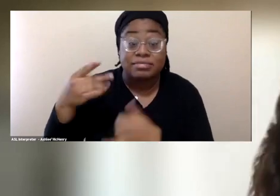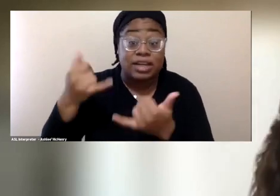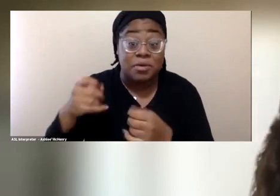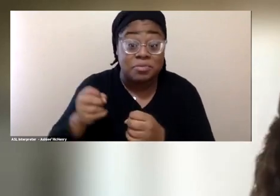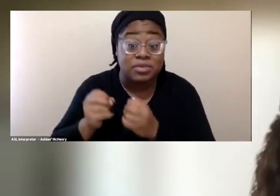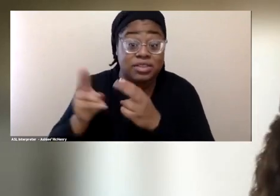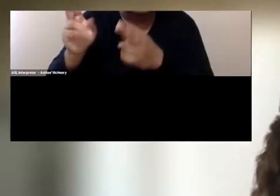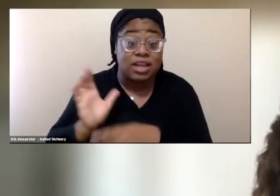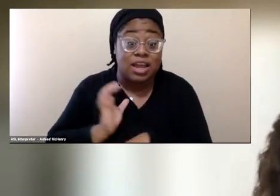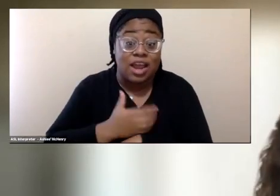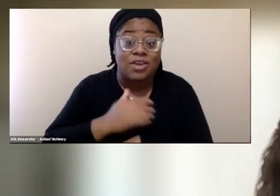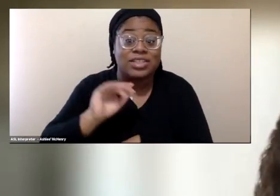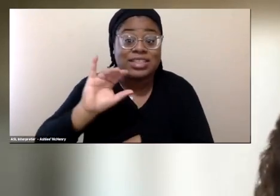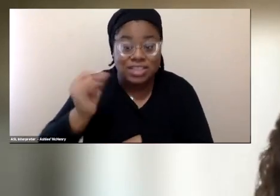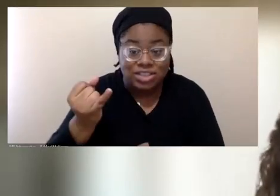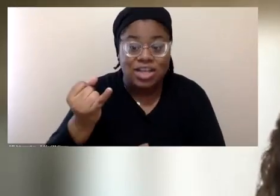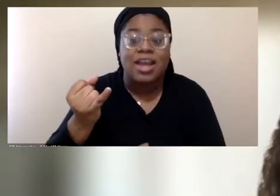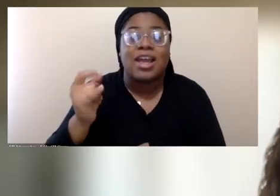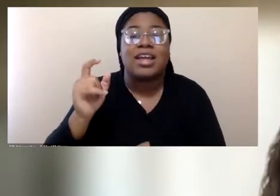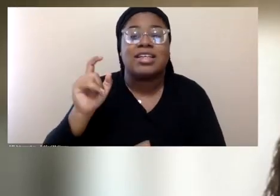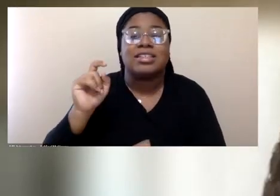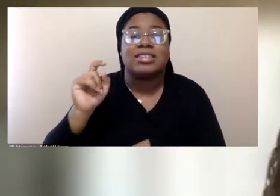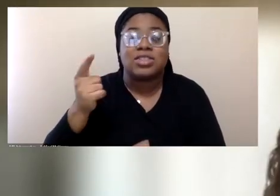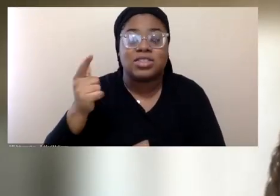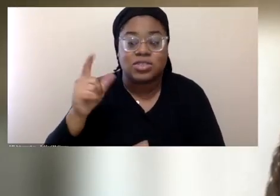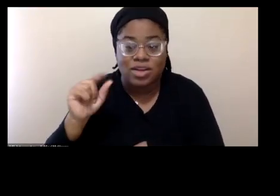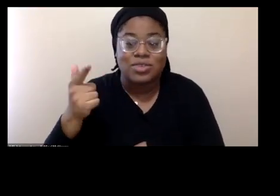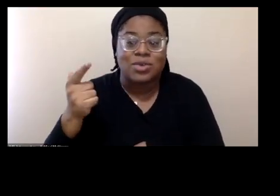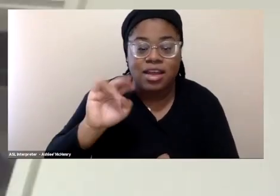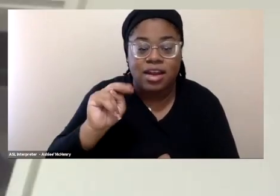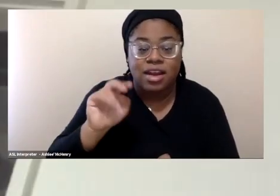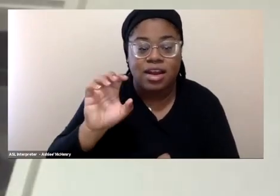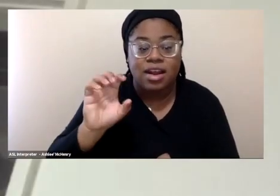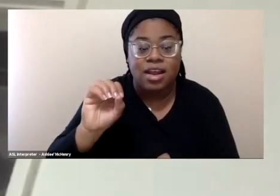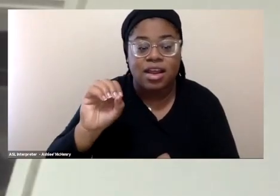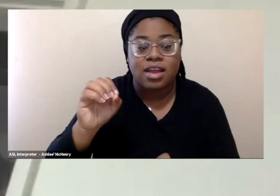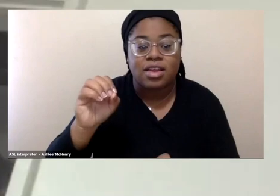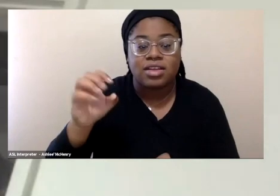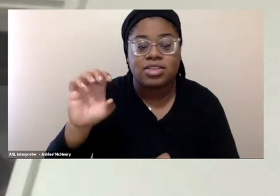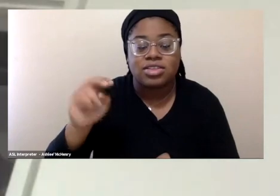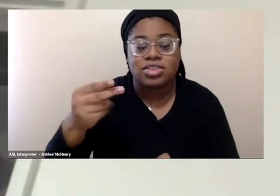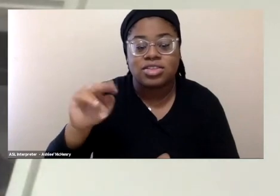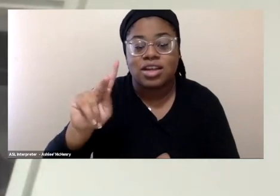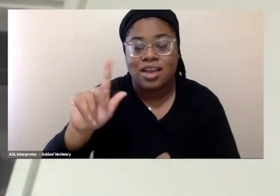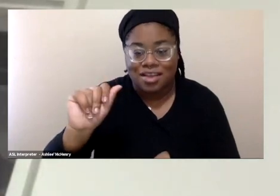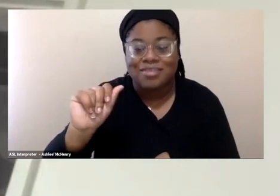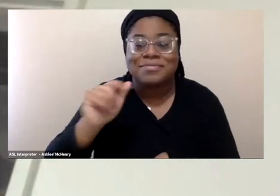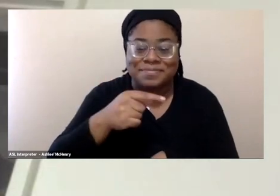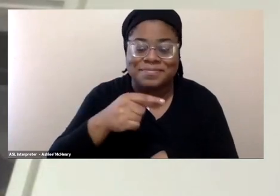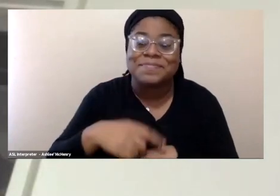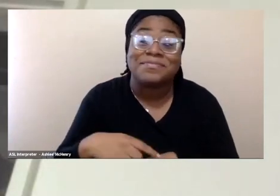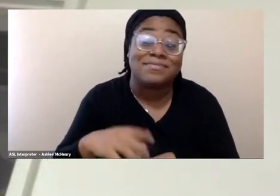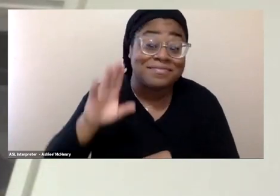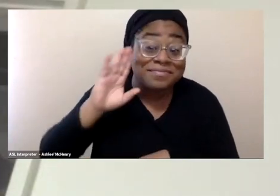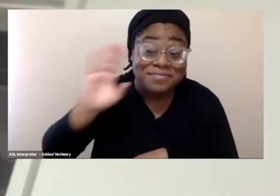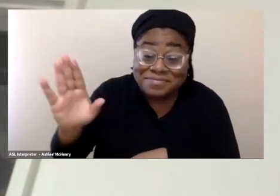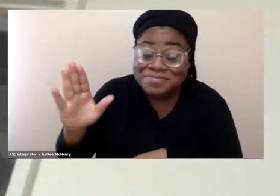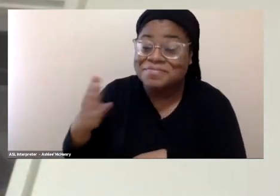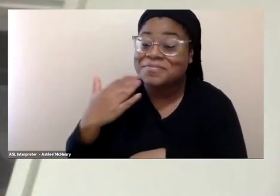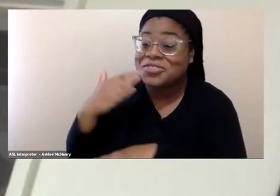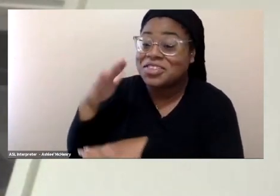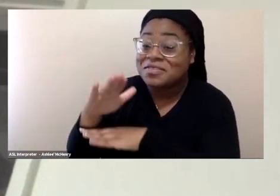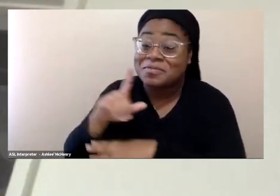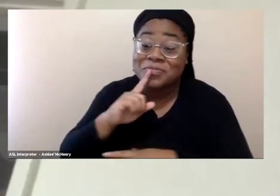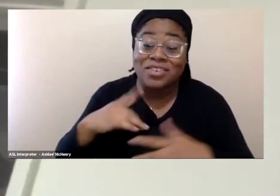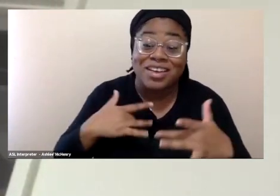CJANE 2021 TV report. Take it away, Nosh. Hi, good afternoon, everyone. I'm really excited to get the